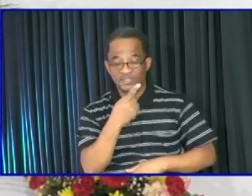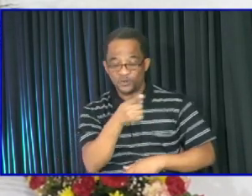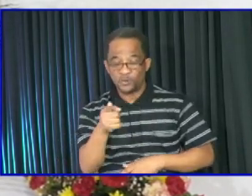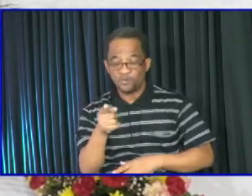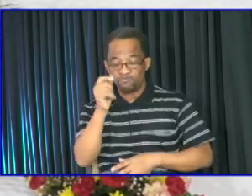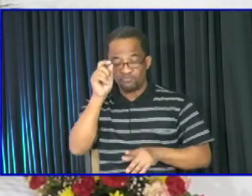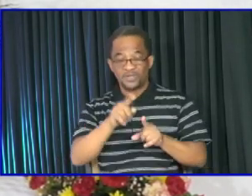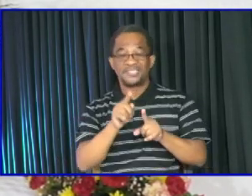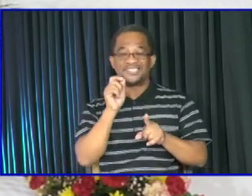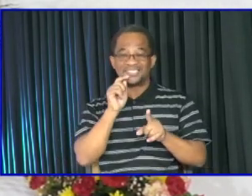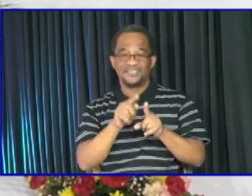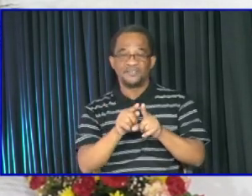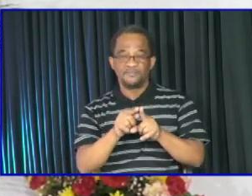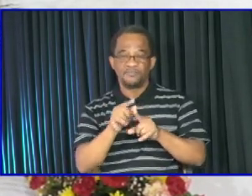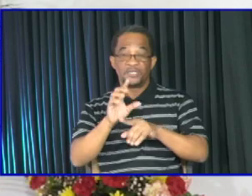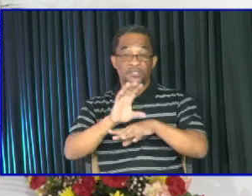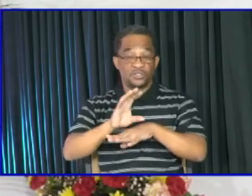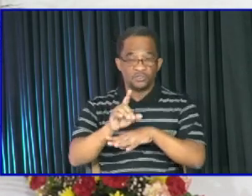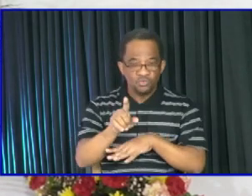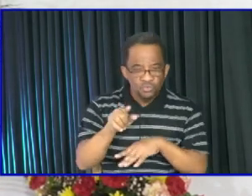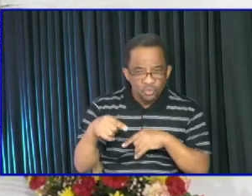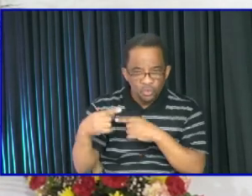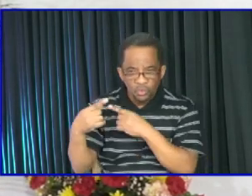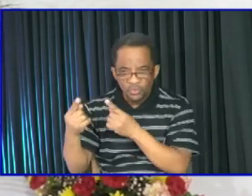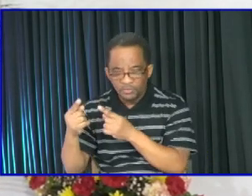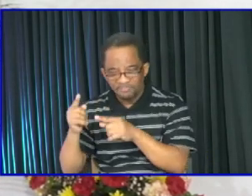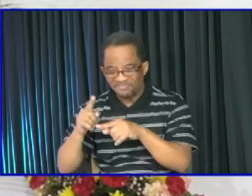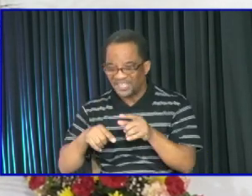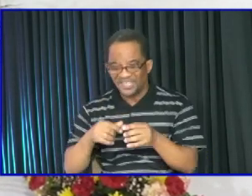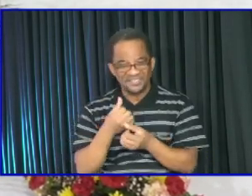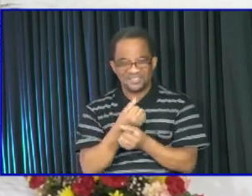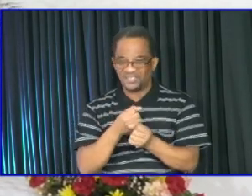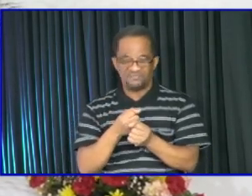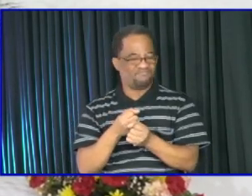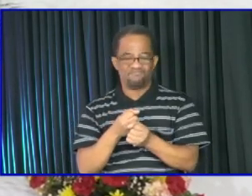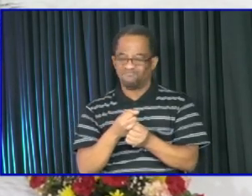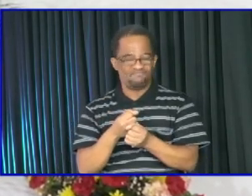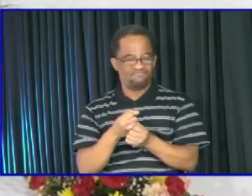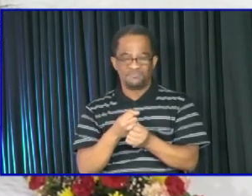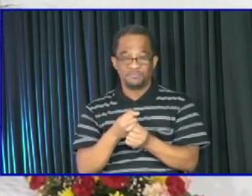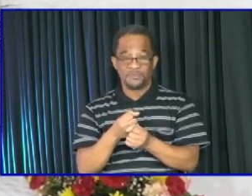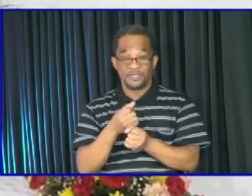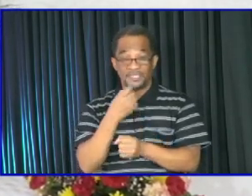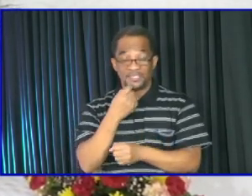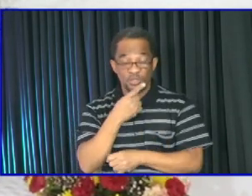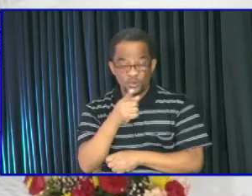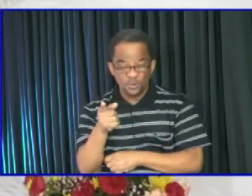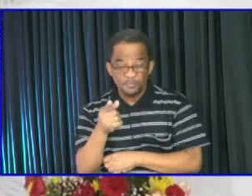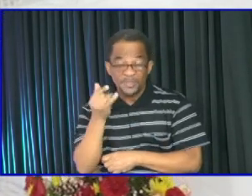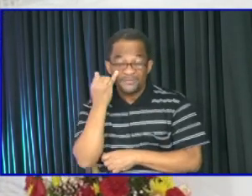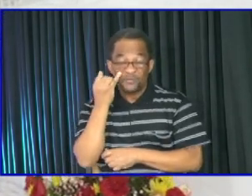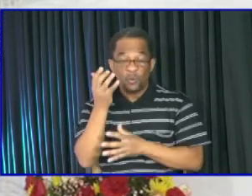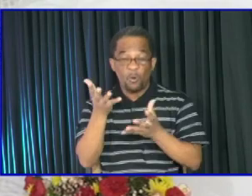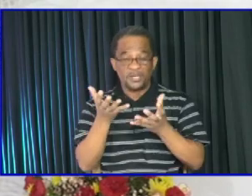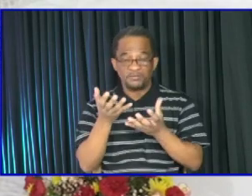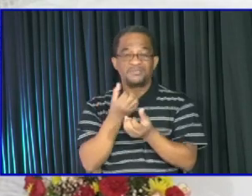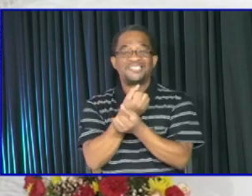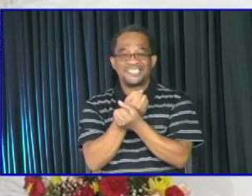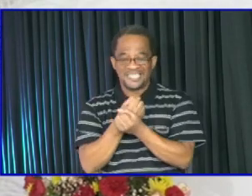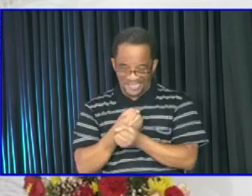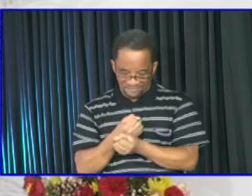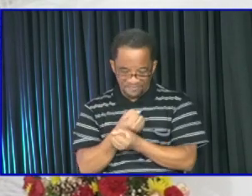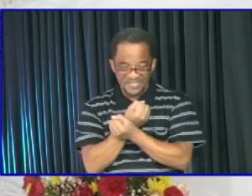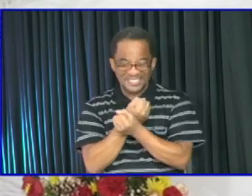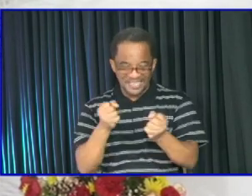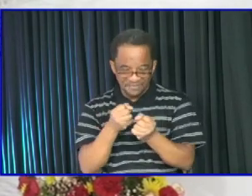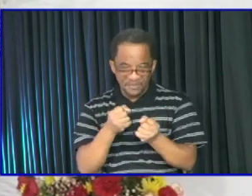sisters, the church where you go cannot save you. I submit to you that if you want to be saved, you